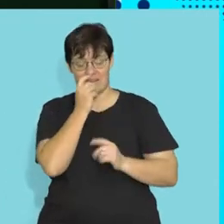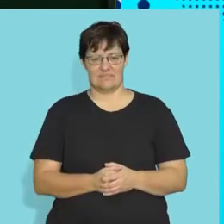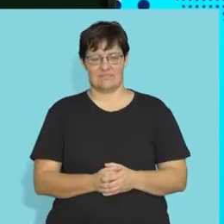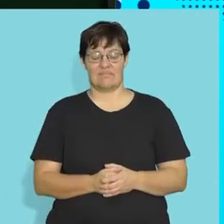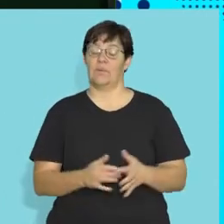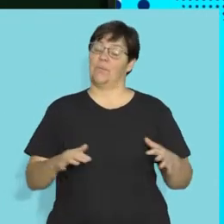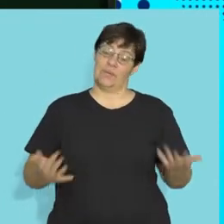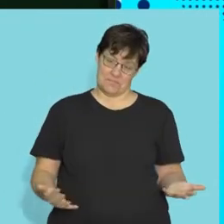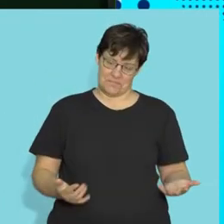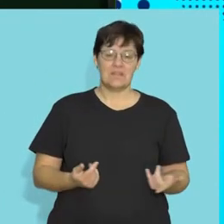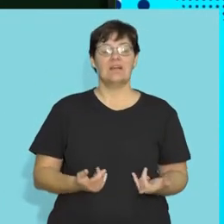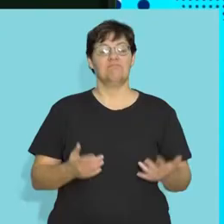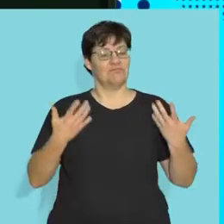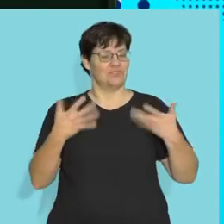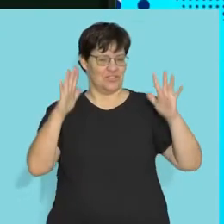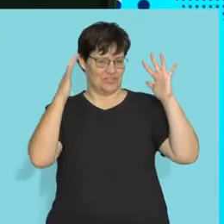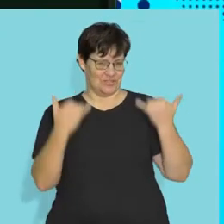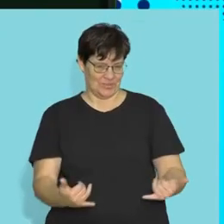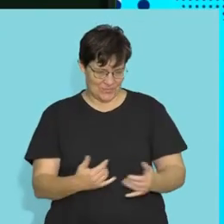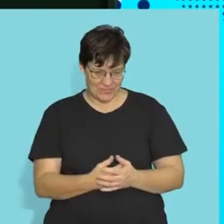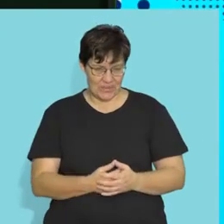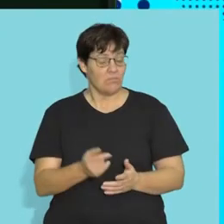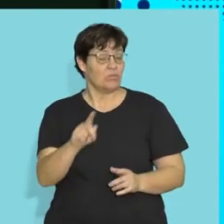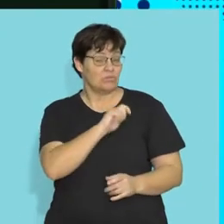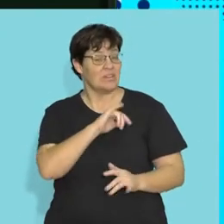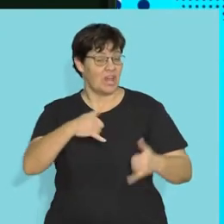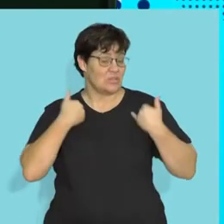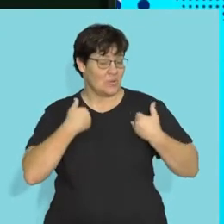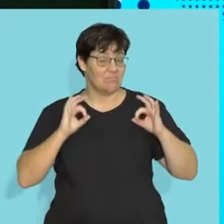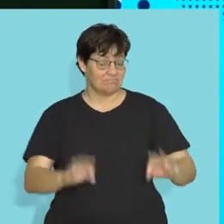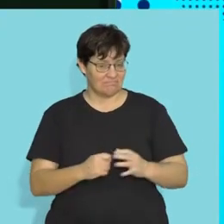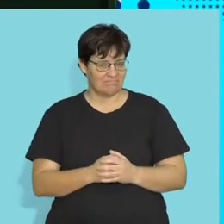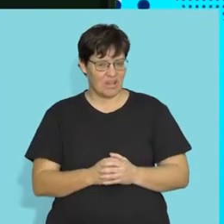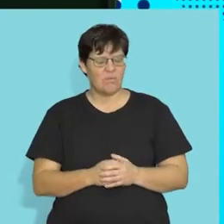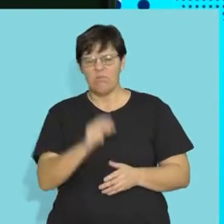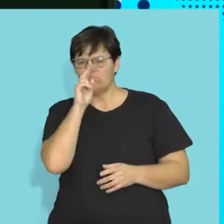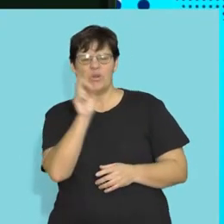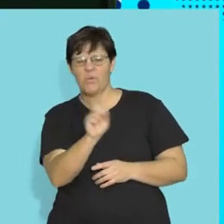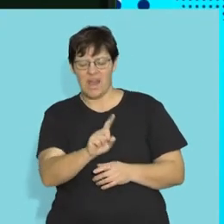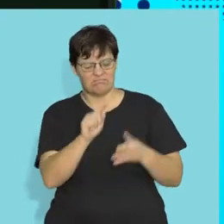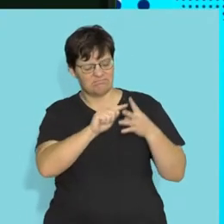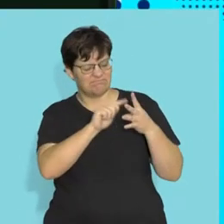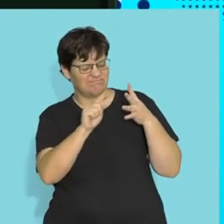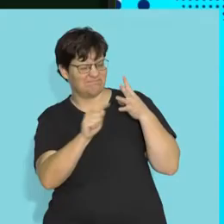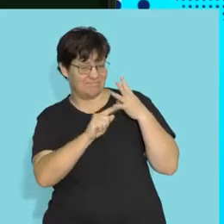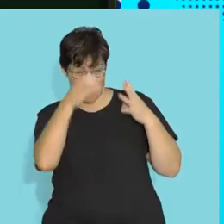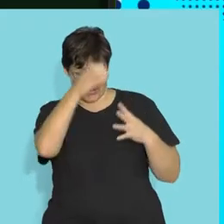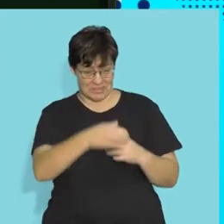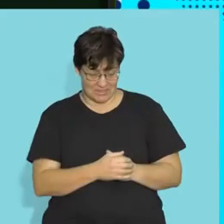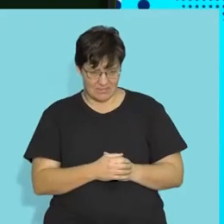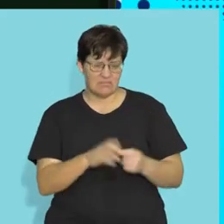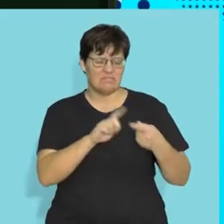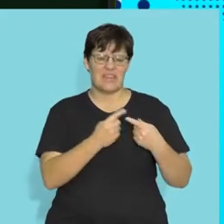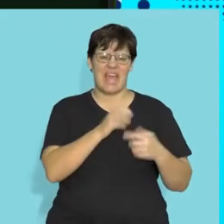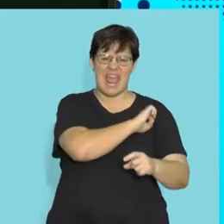food chain. Well, guys, that's a wrap for this segment. Trust that you guys have enjoyed the lesson. We've spent some time looking at various different concepts today,